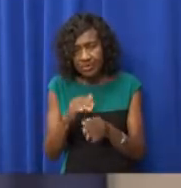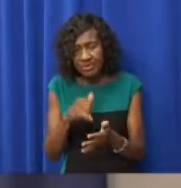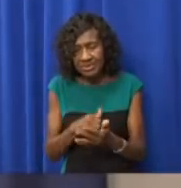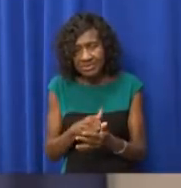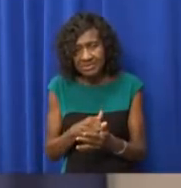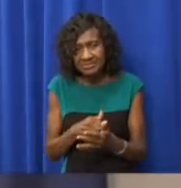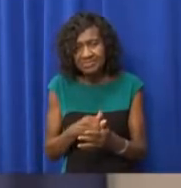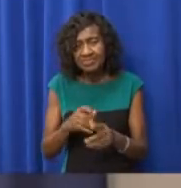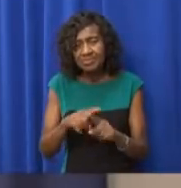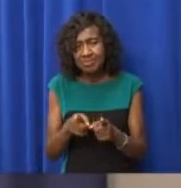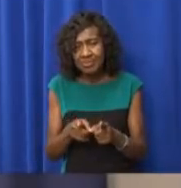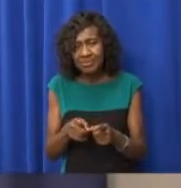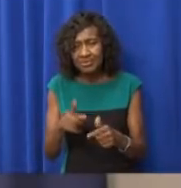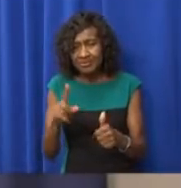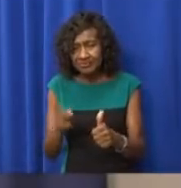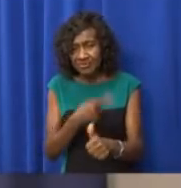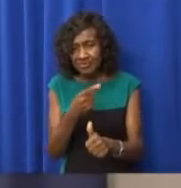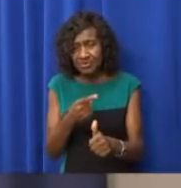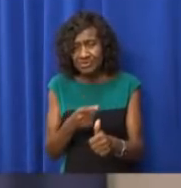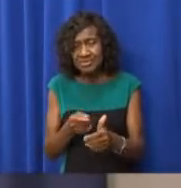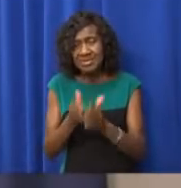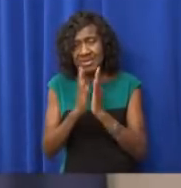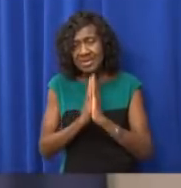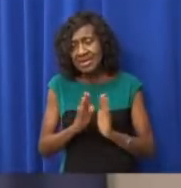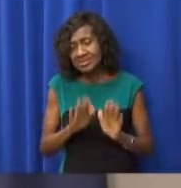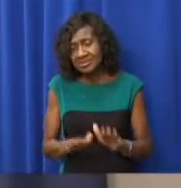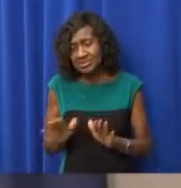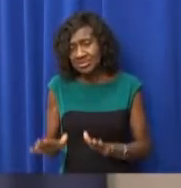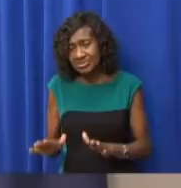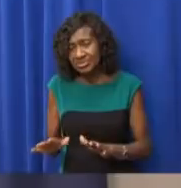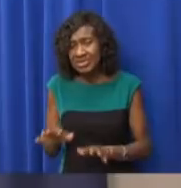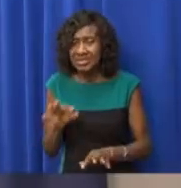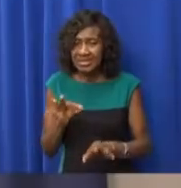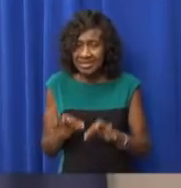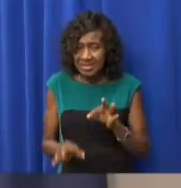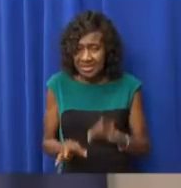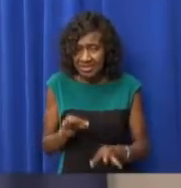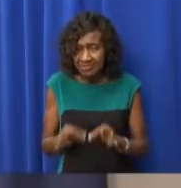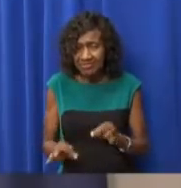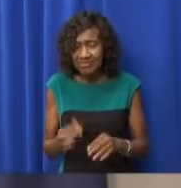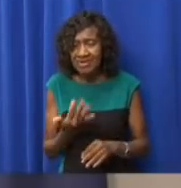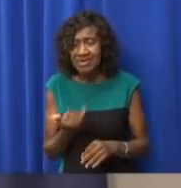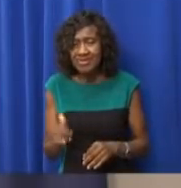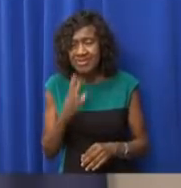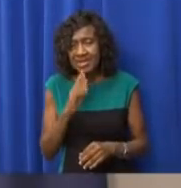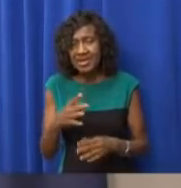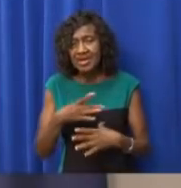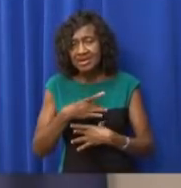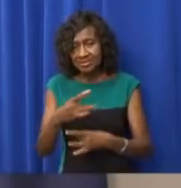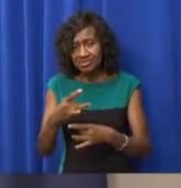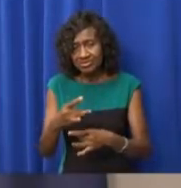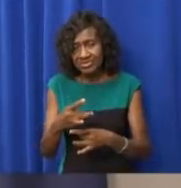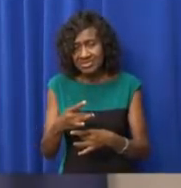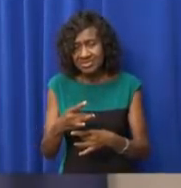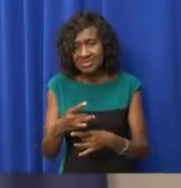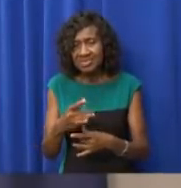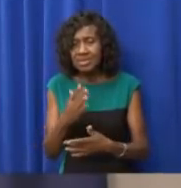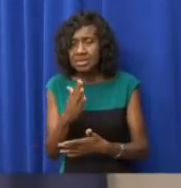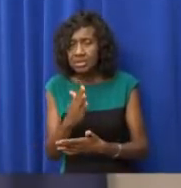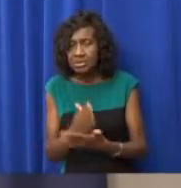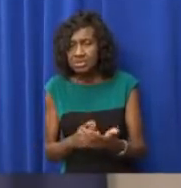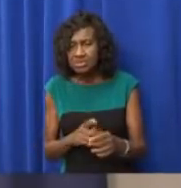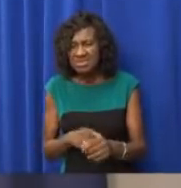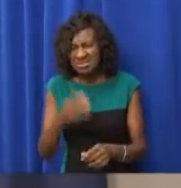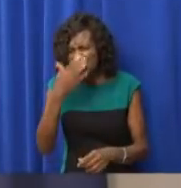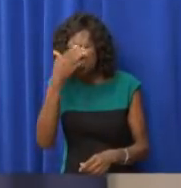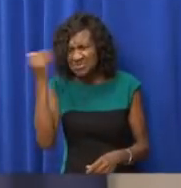children, are you interested? Because sometimes I think we forget to include the children as to what they want to